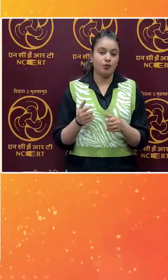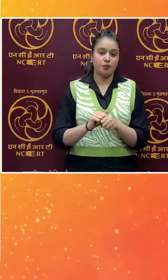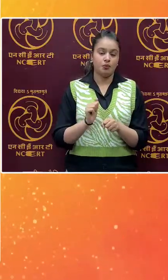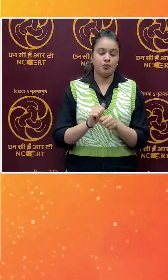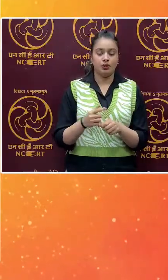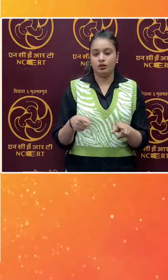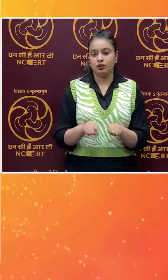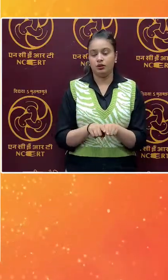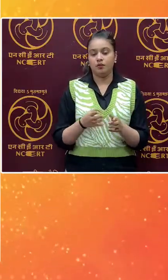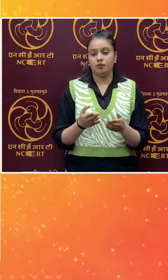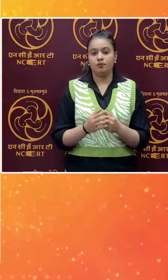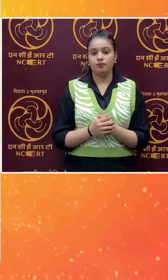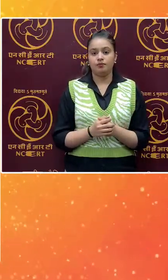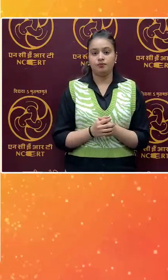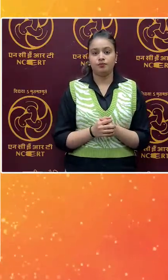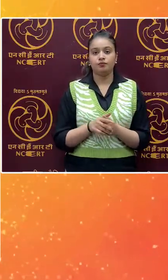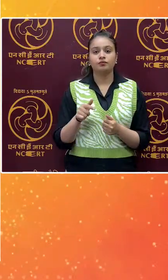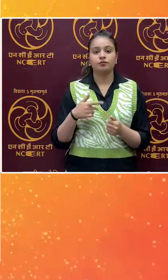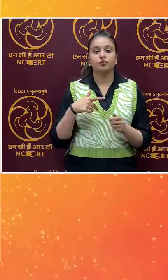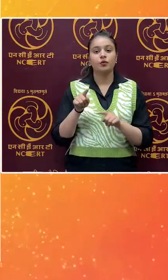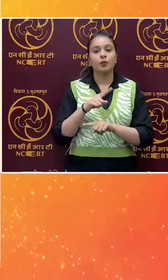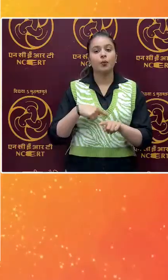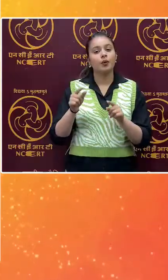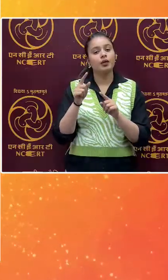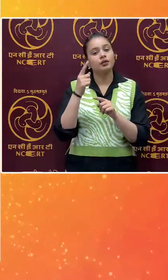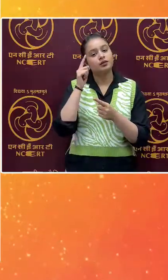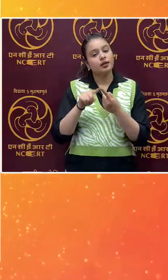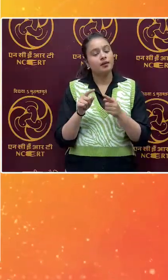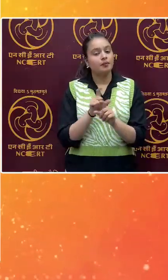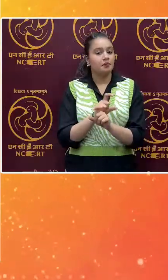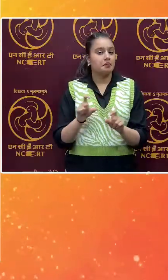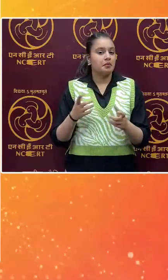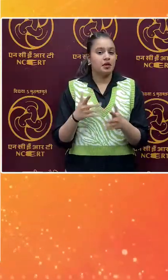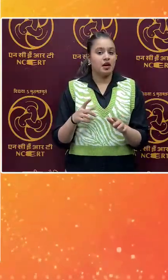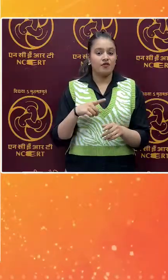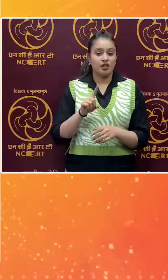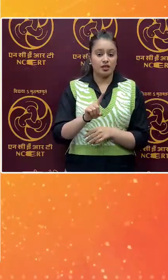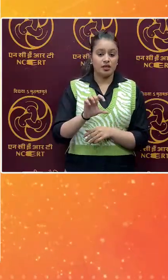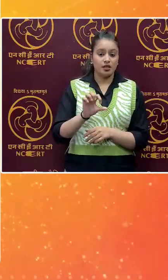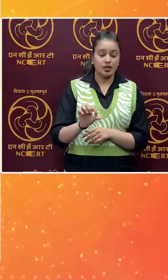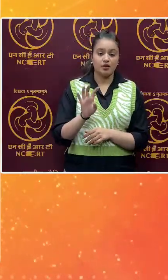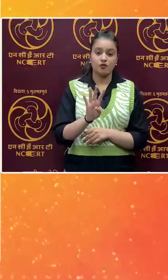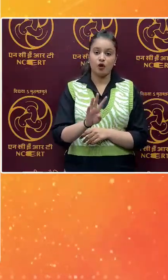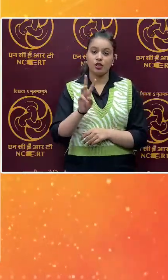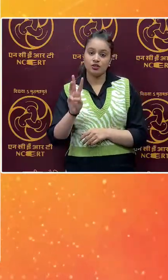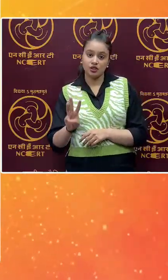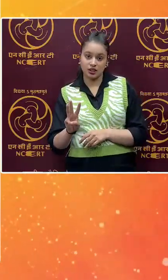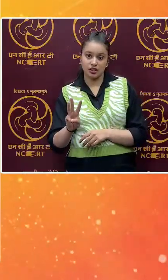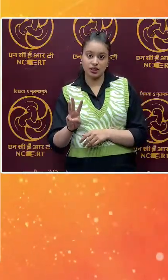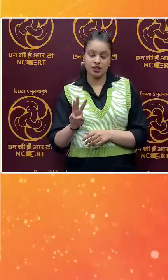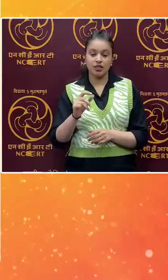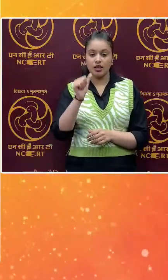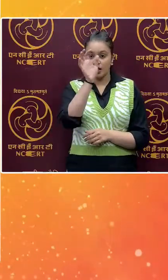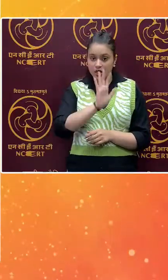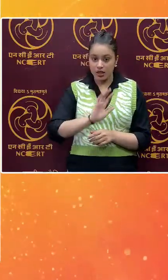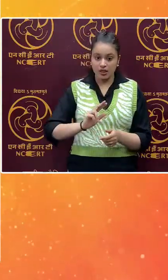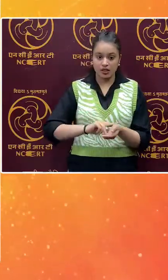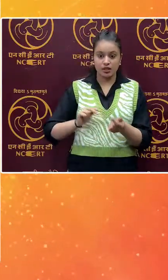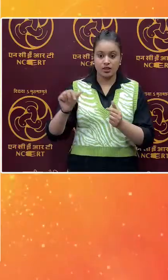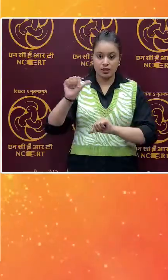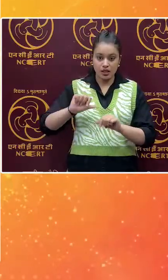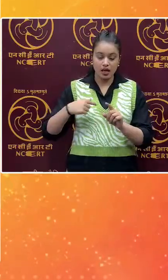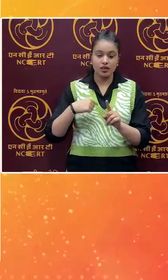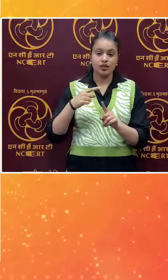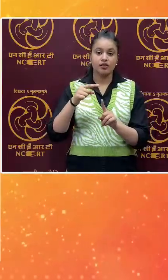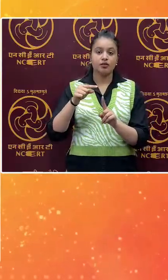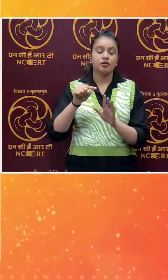He is steering the agenda, and this 1943, the Indian scientists had passed a resolution that India